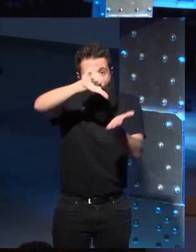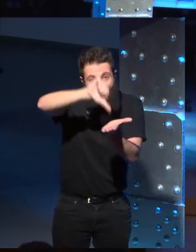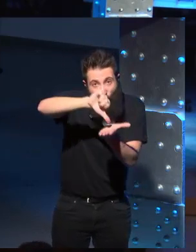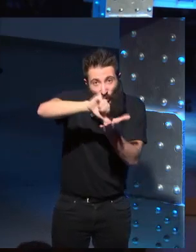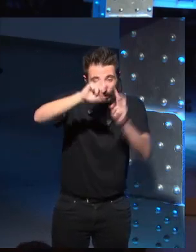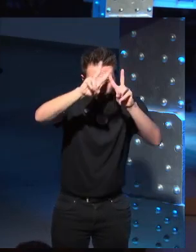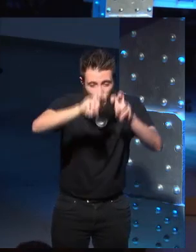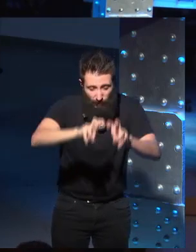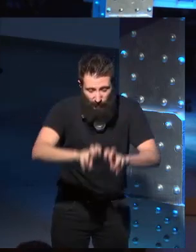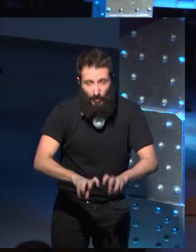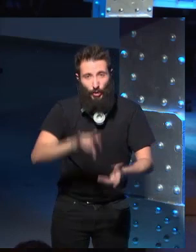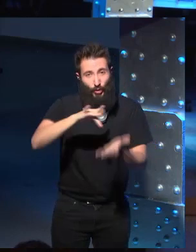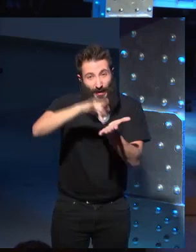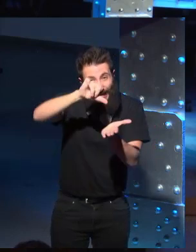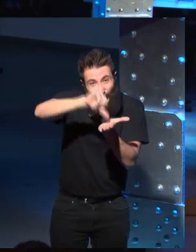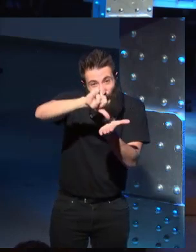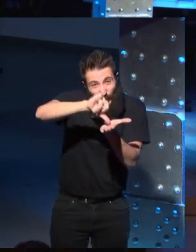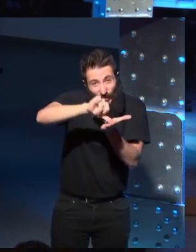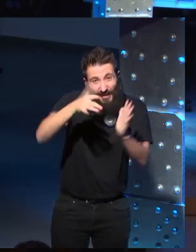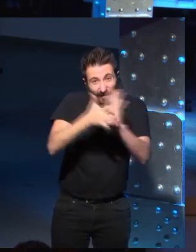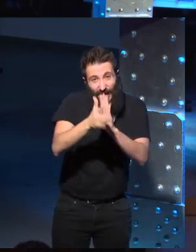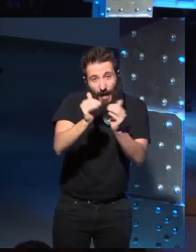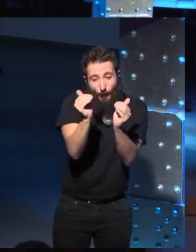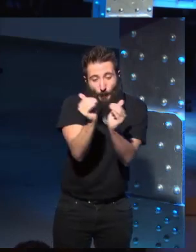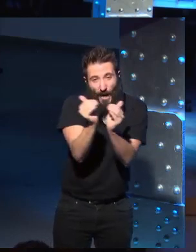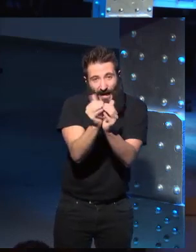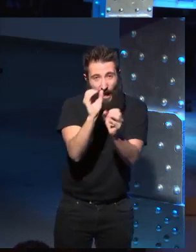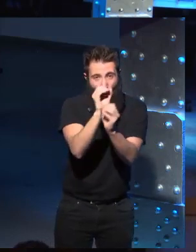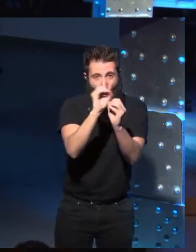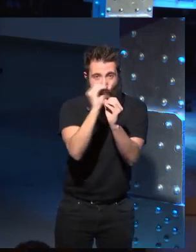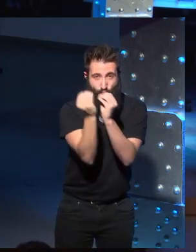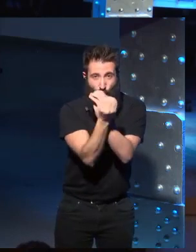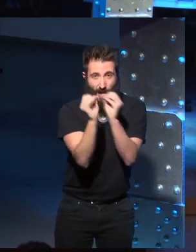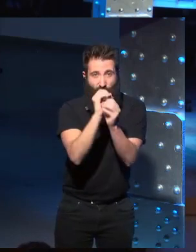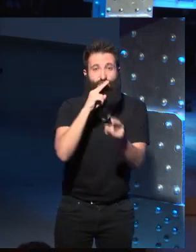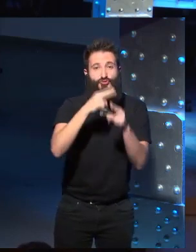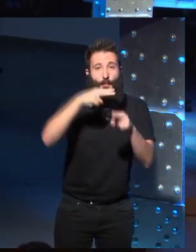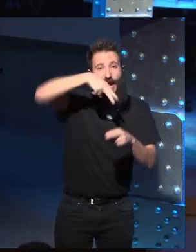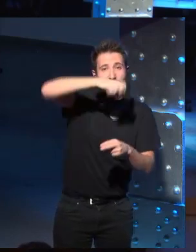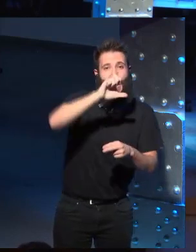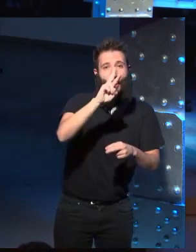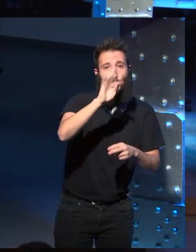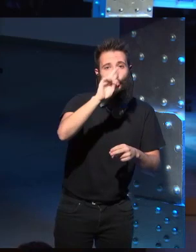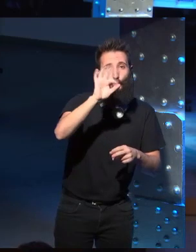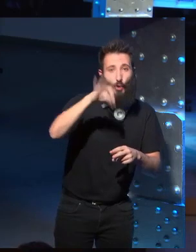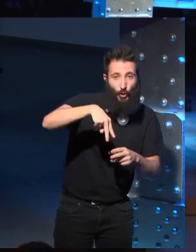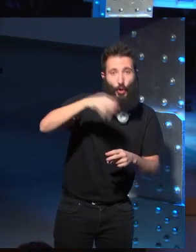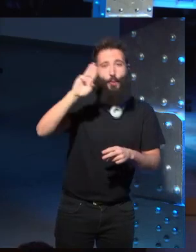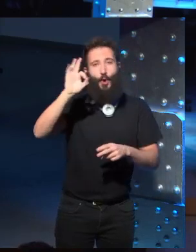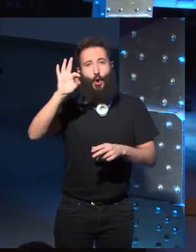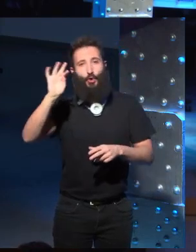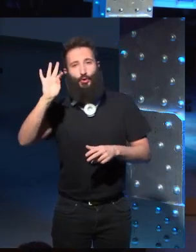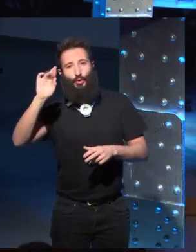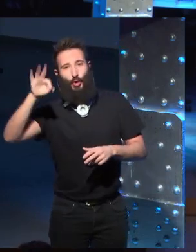small balls. They have names. We call them neutrons and protons, but whatever. There are small balls inside the